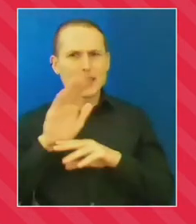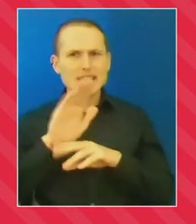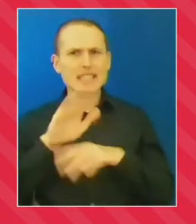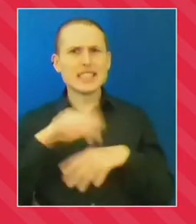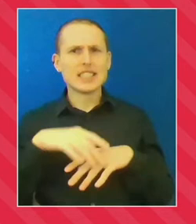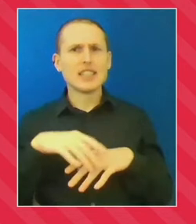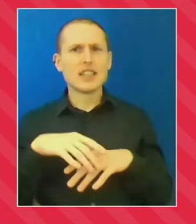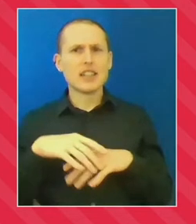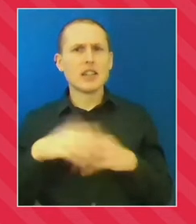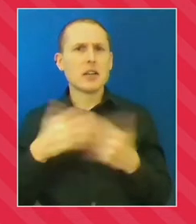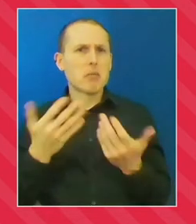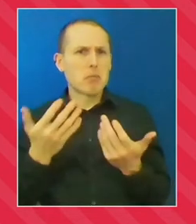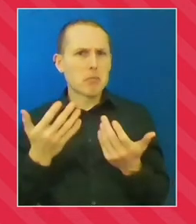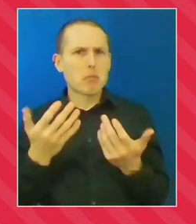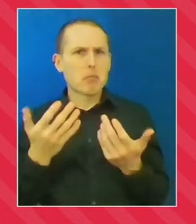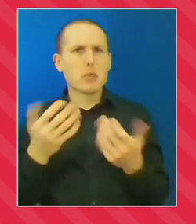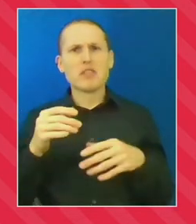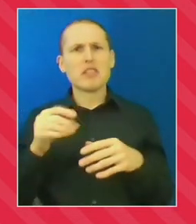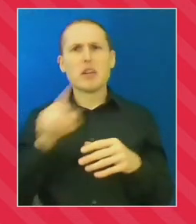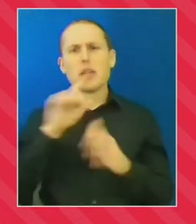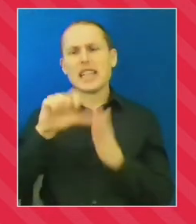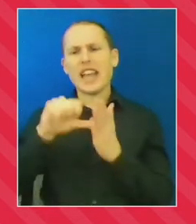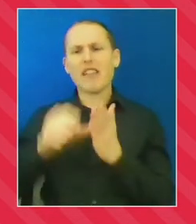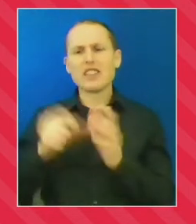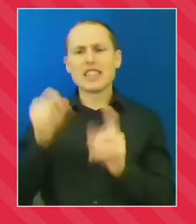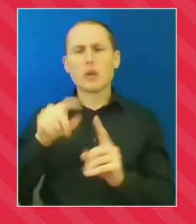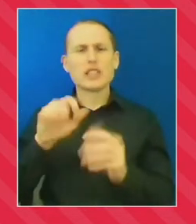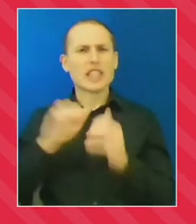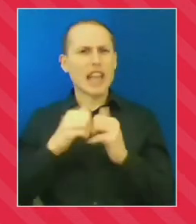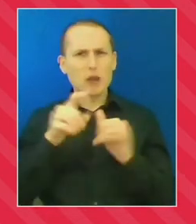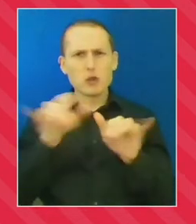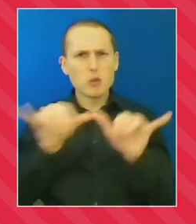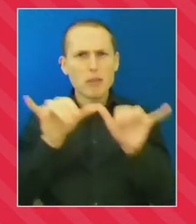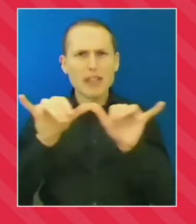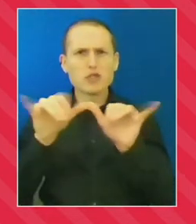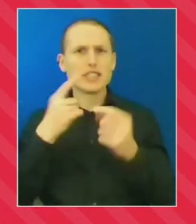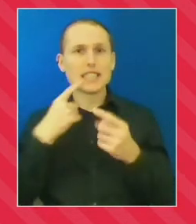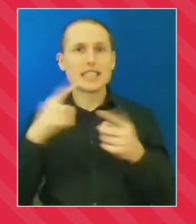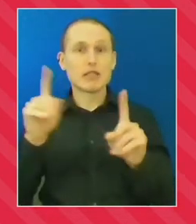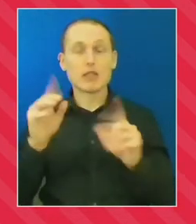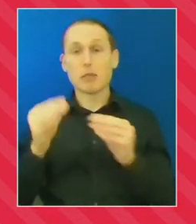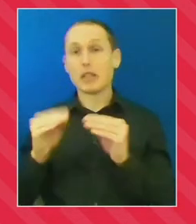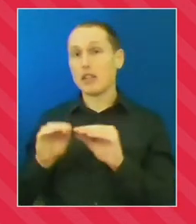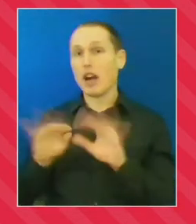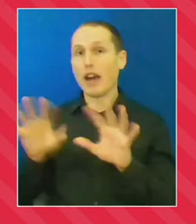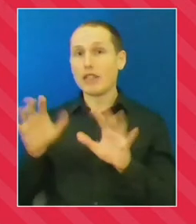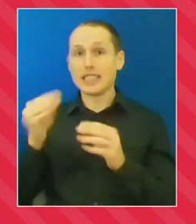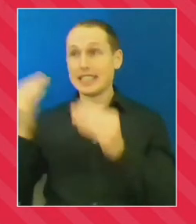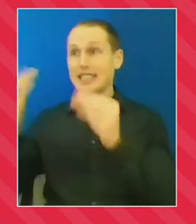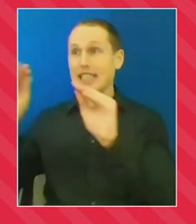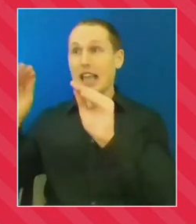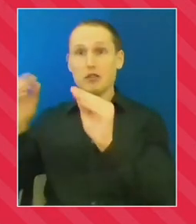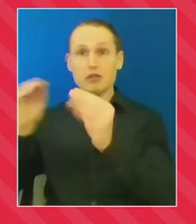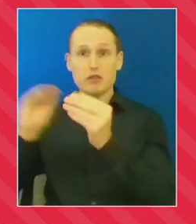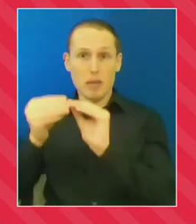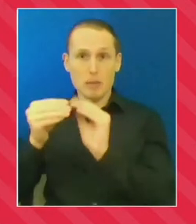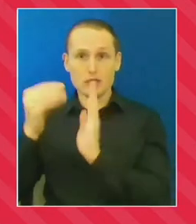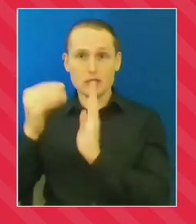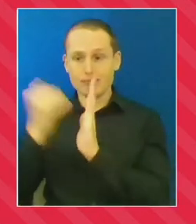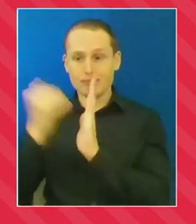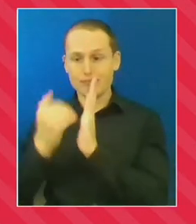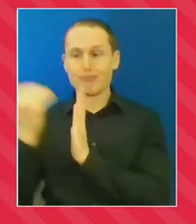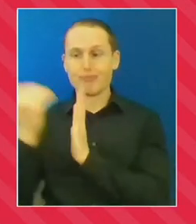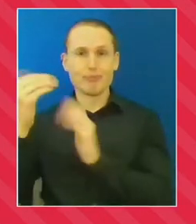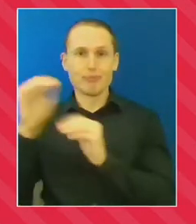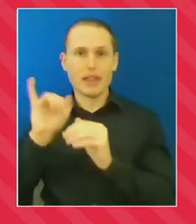the question, how will you measure success? Obviously, sales success is one form of success, but love to hear both from both of you on, you know,